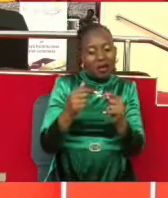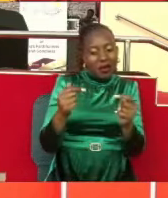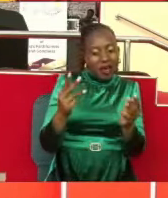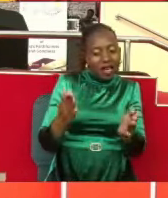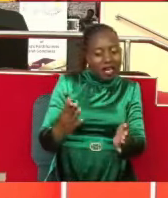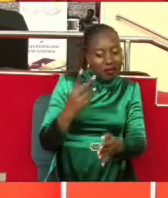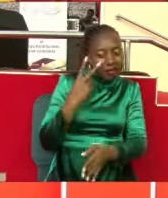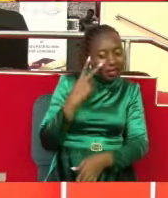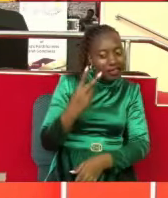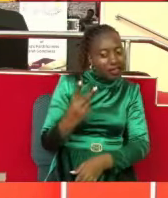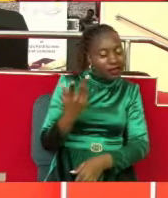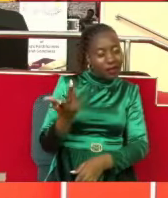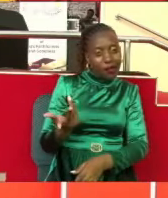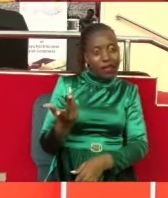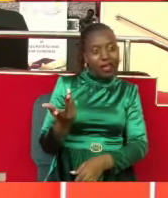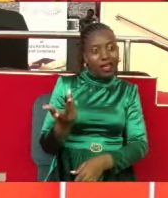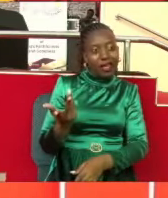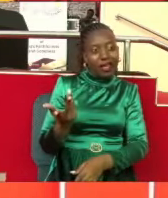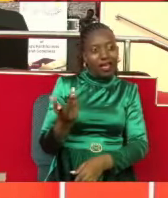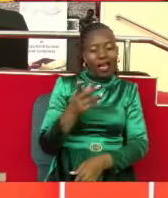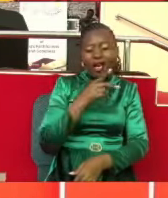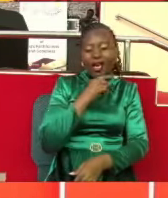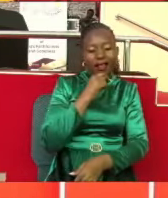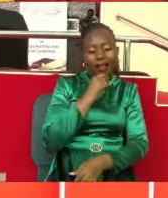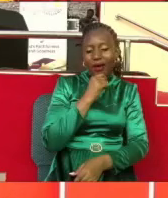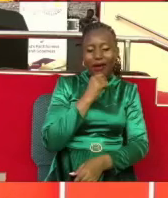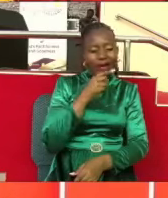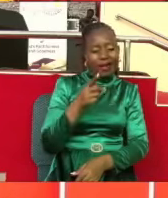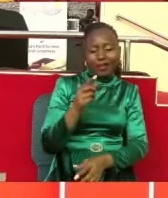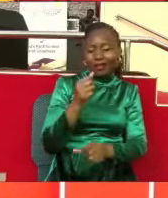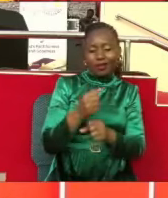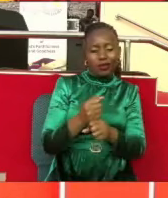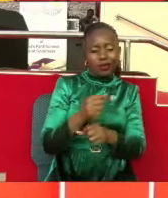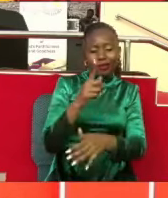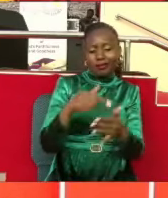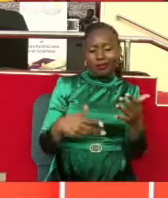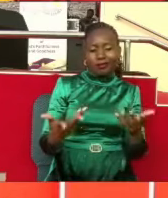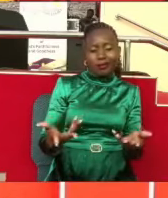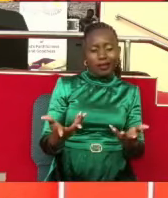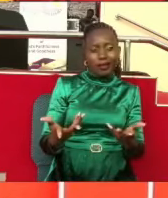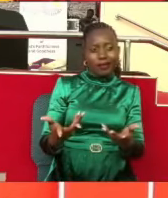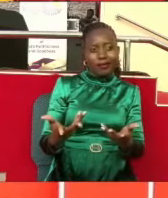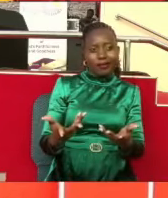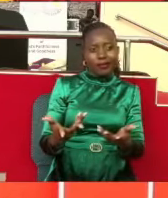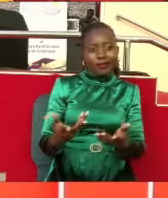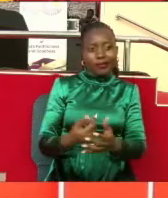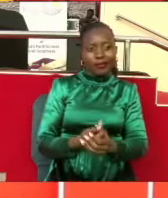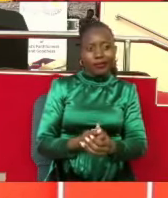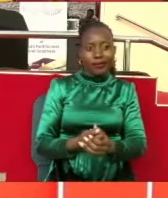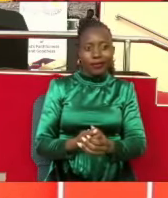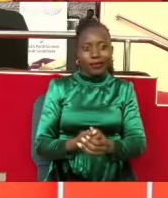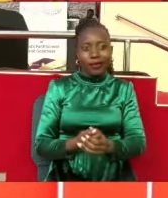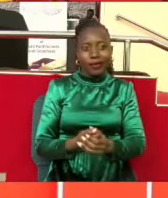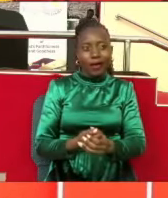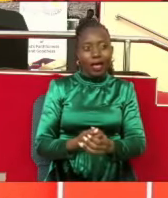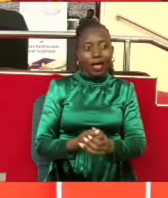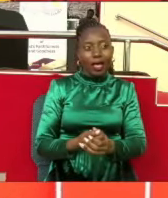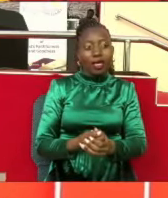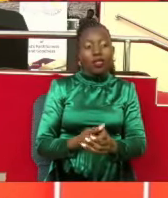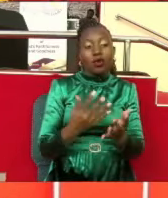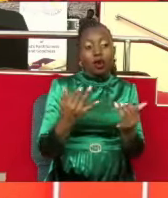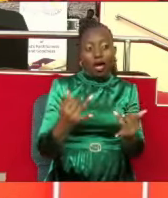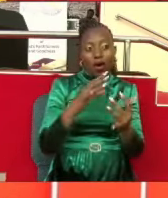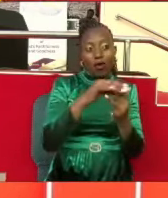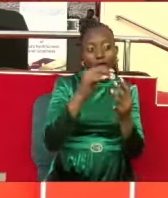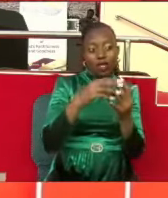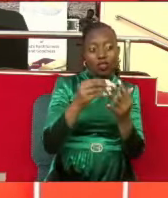unakula wakati unakuangalia. You are eating while they are wondering what is this that is happening. Unashangaa nini hii inafanyika. Now the choice is up to you